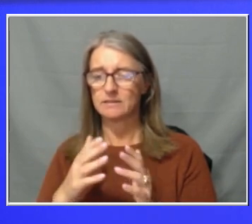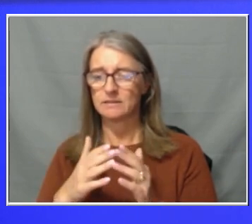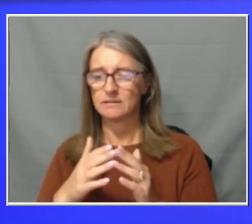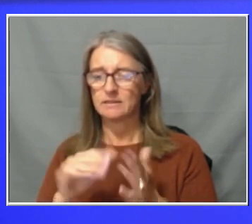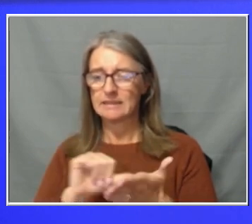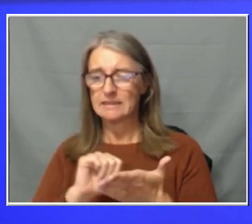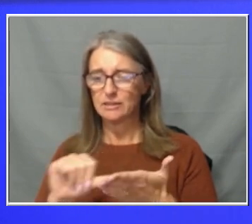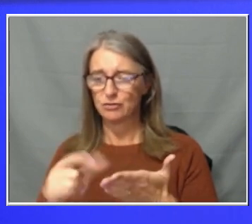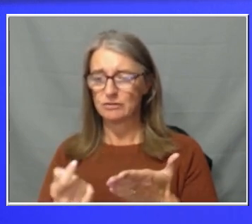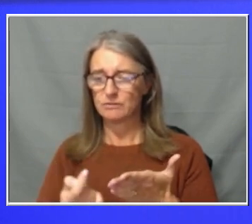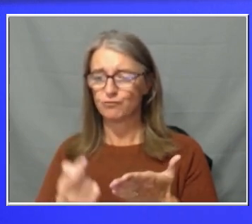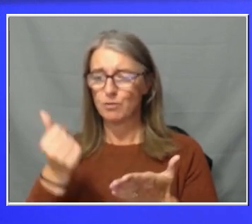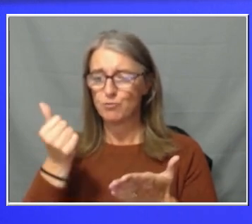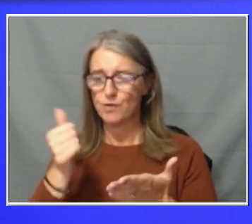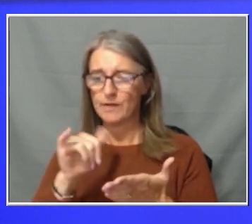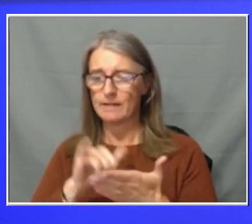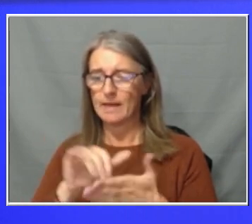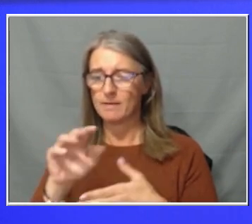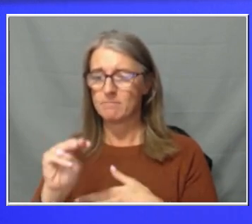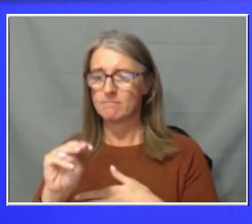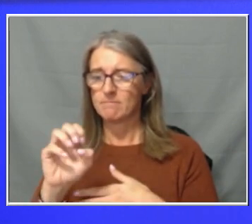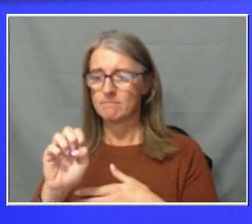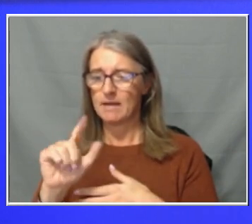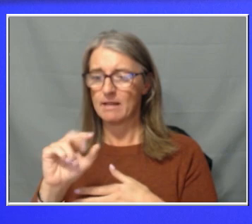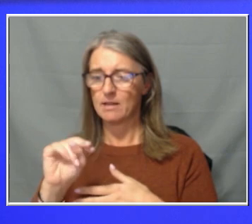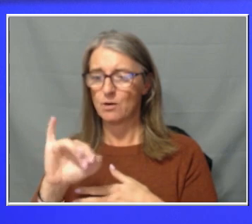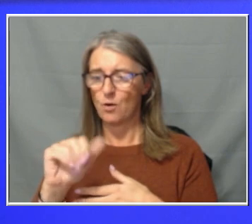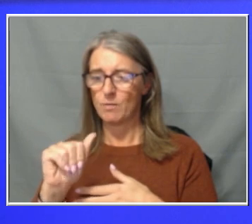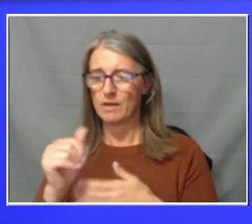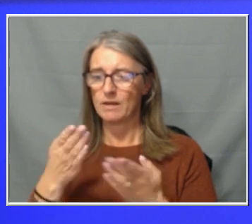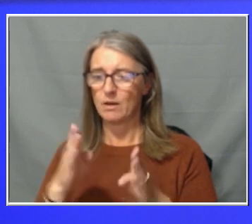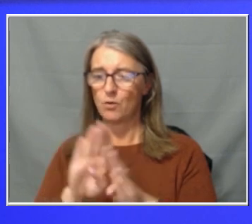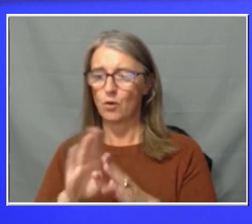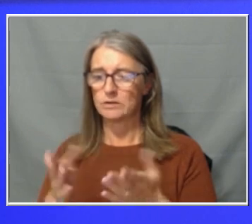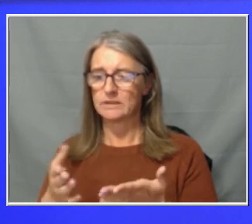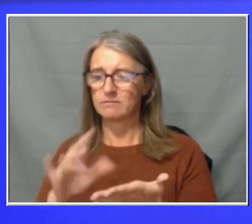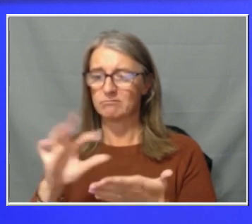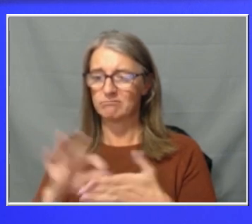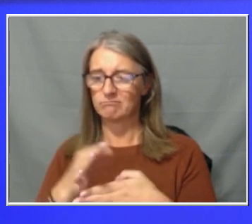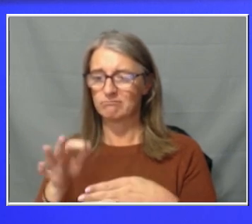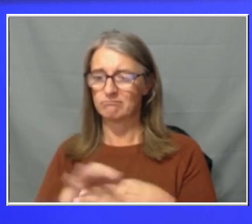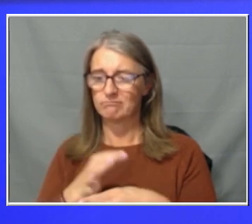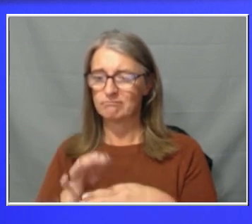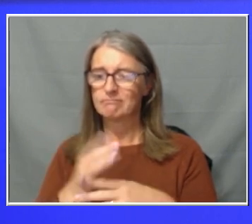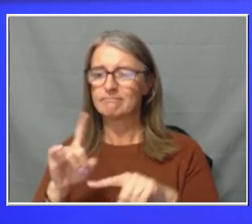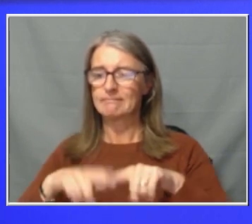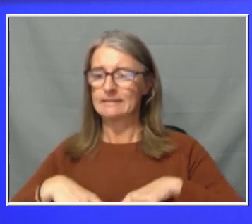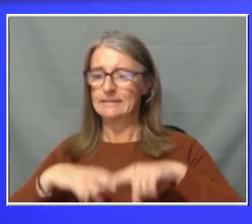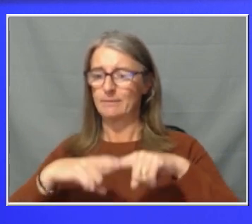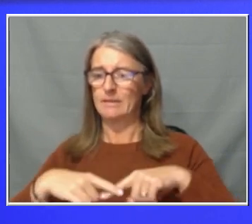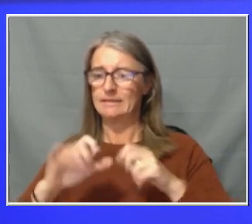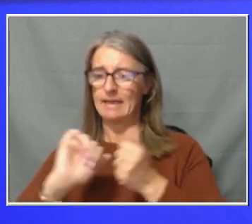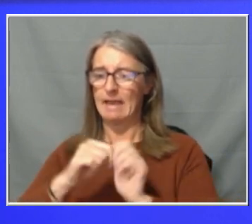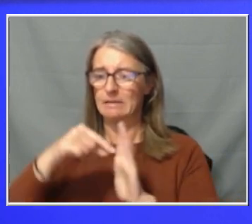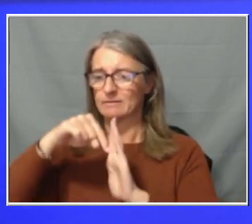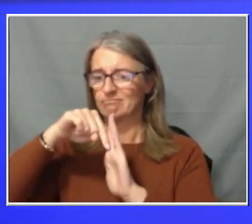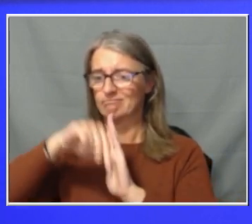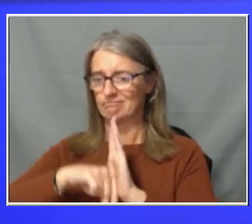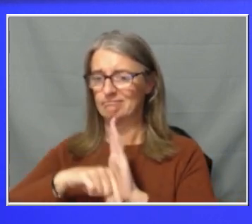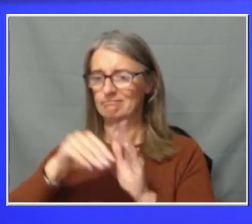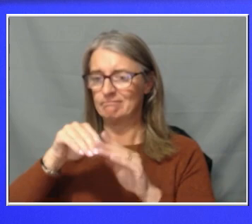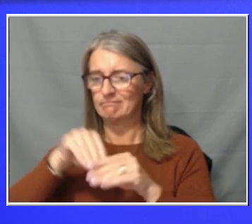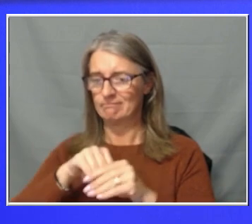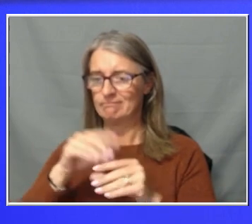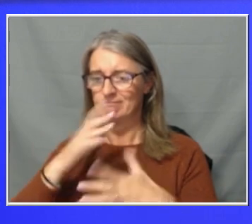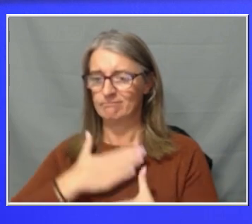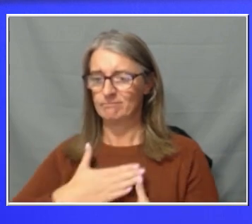is taking out that melanoma and then closing the skin defect that I make. Depending on the depth of the melanoma, and most